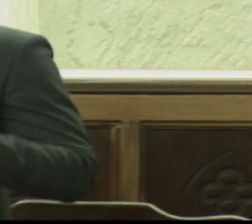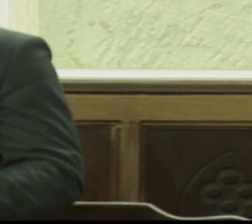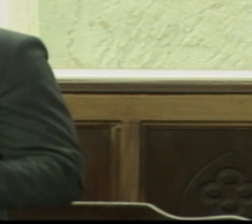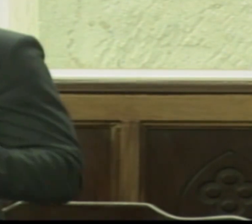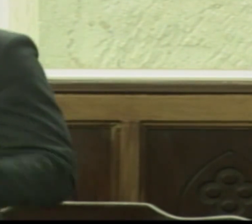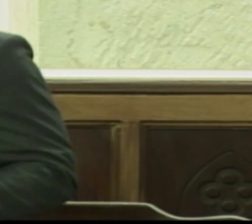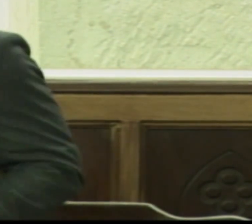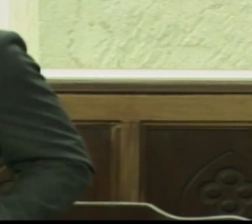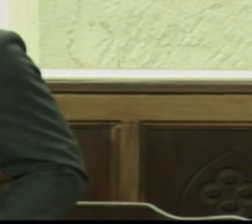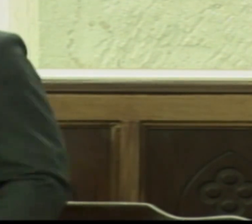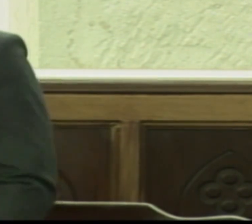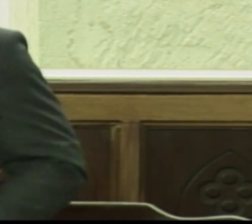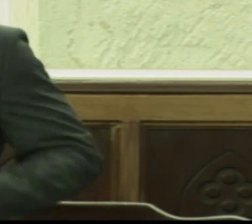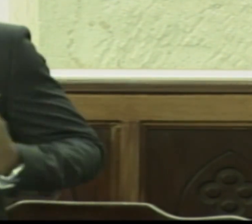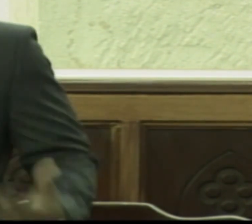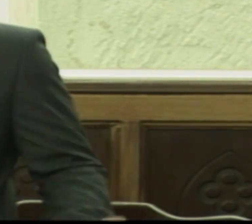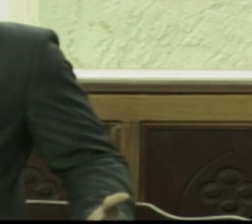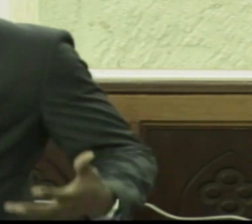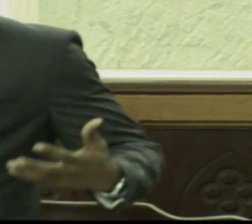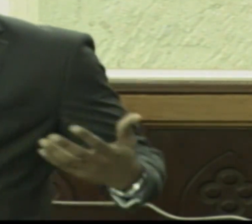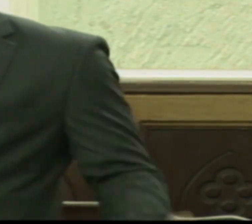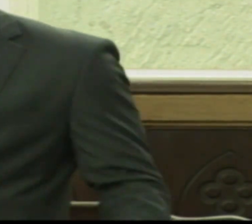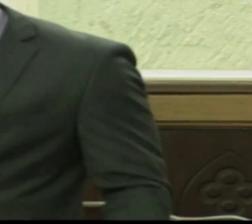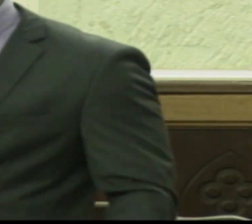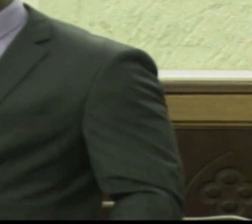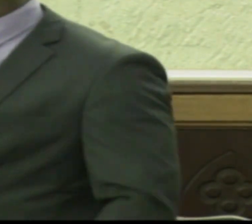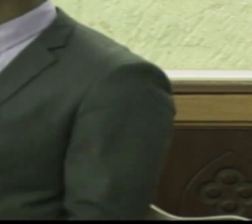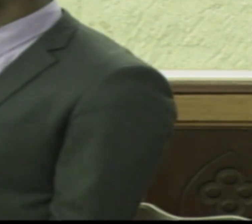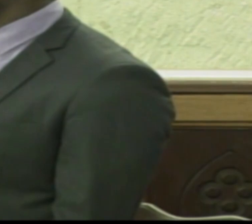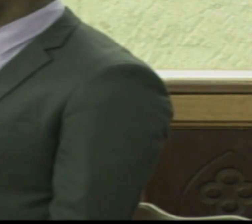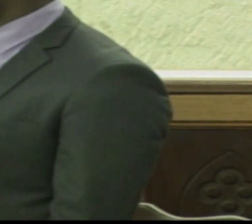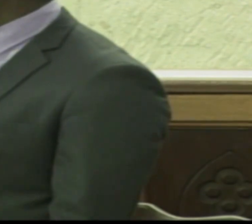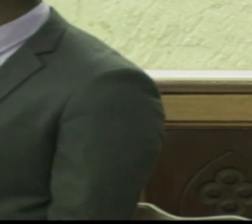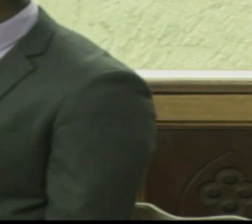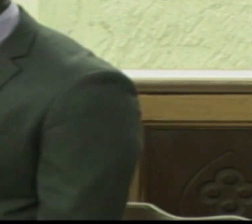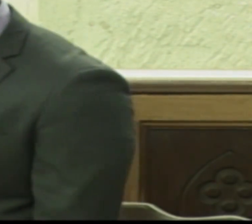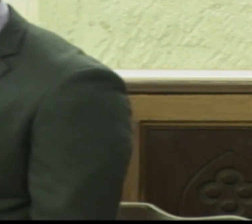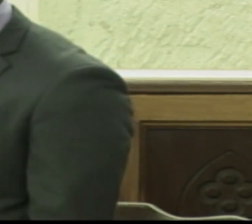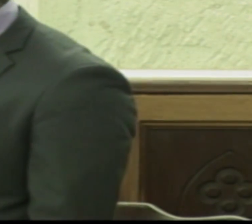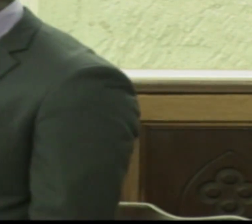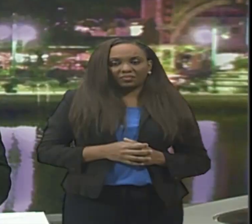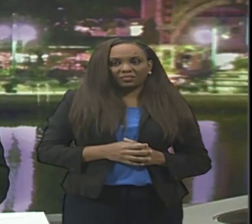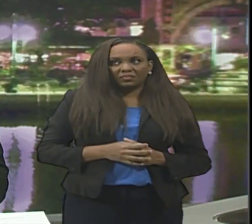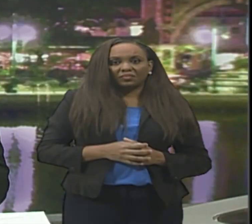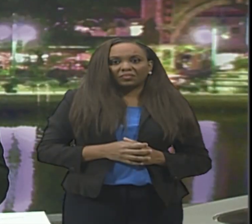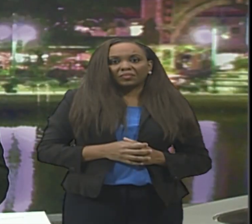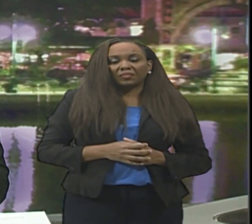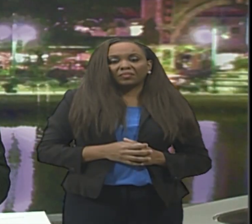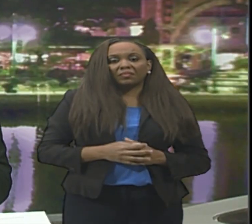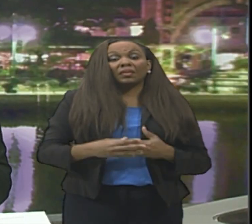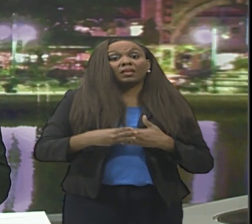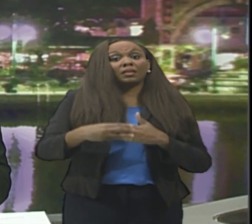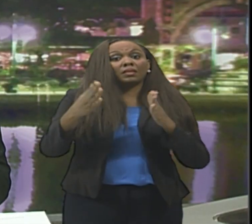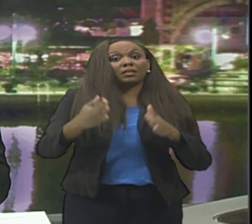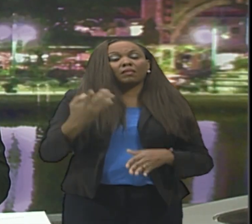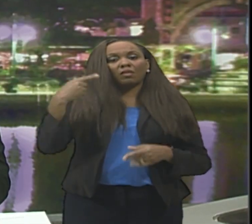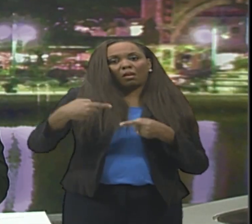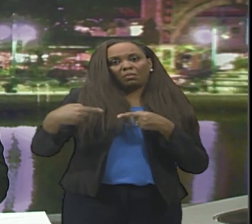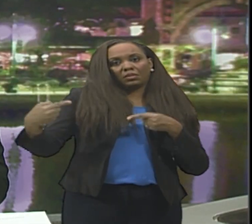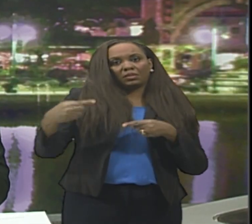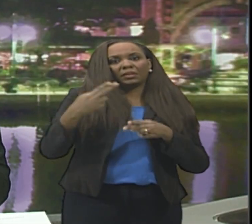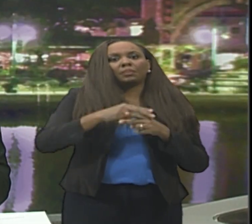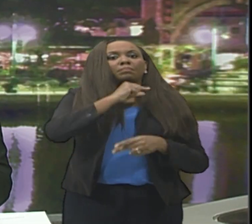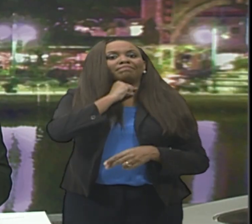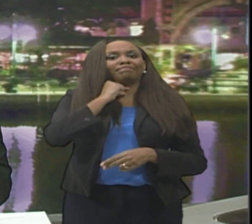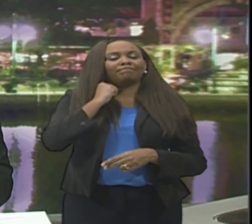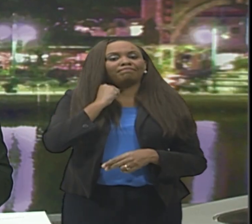Brilliant young Barbadian minds in need of a little support, and got none. Leader of the opposition,